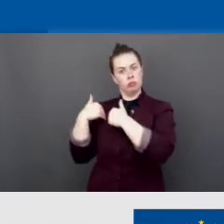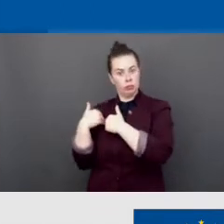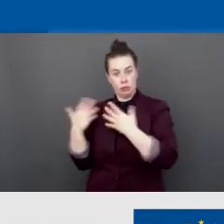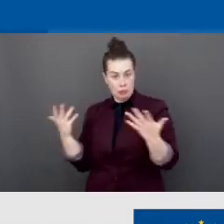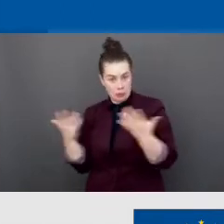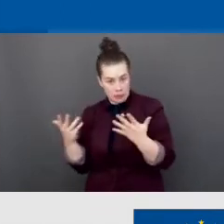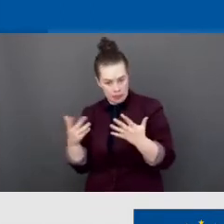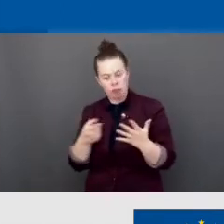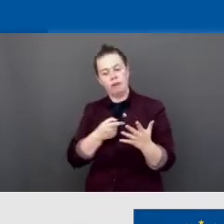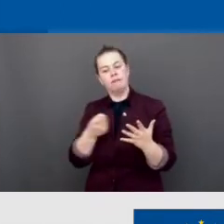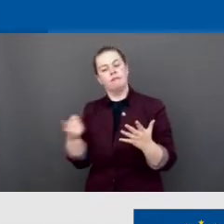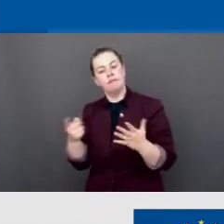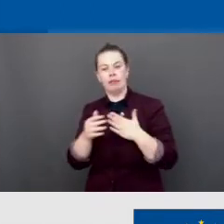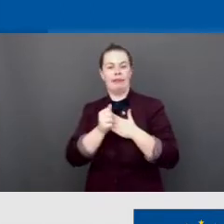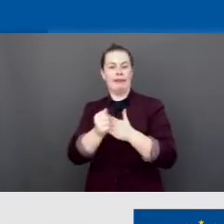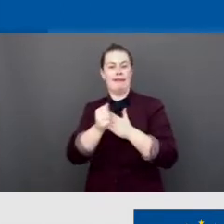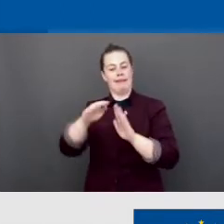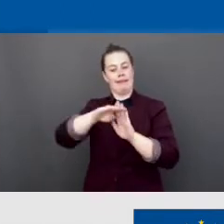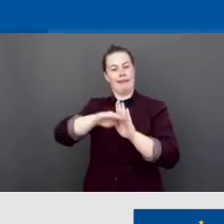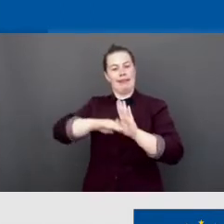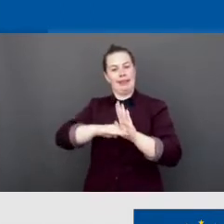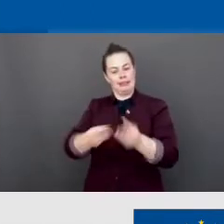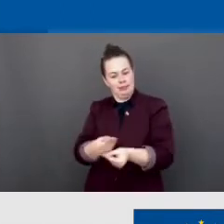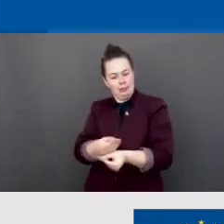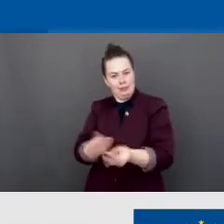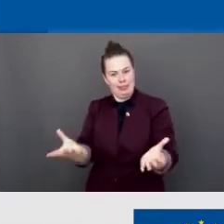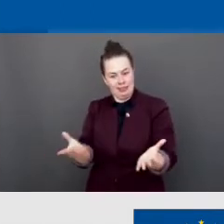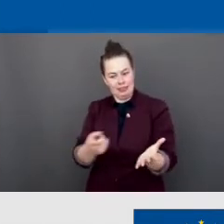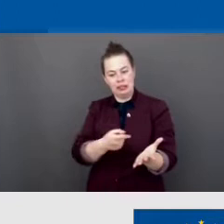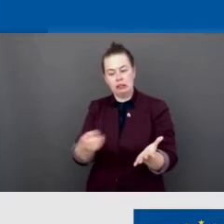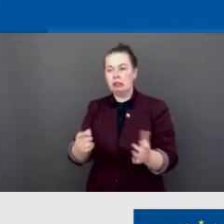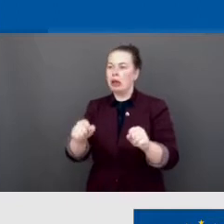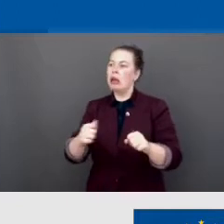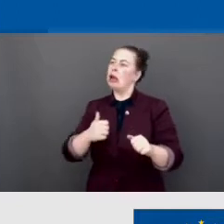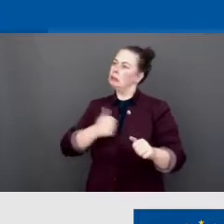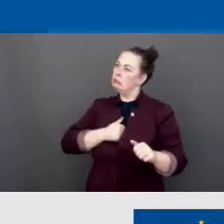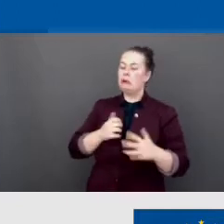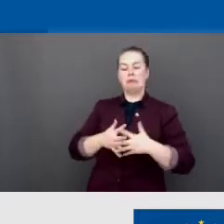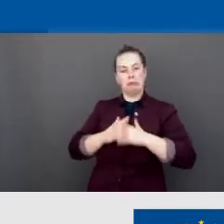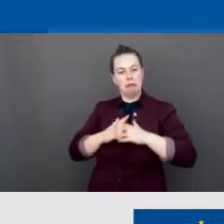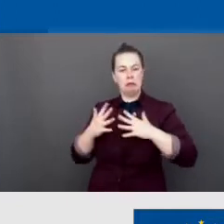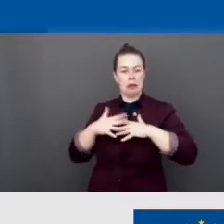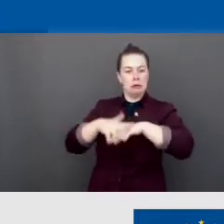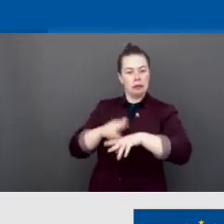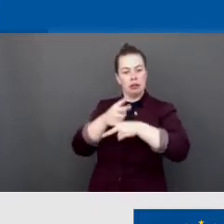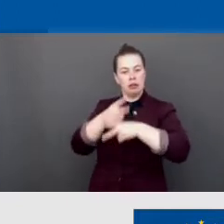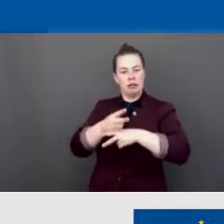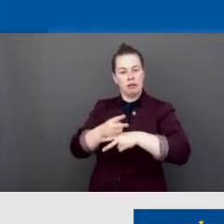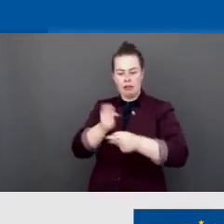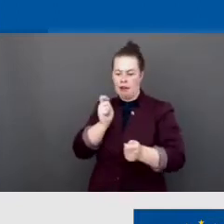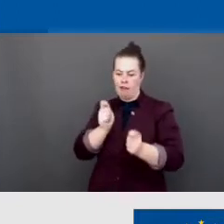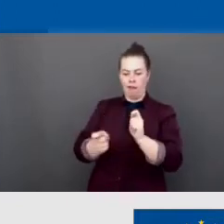European Union is also to provide for each member state similar guidelines,